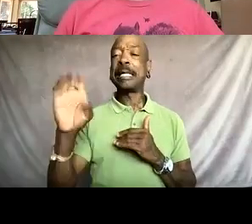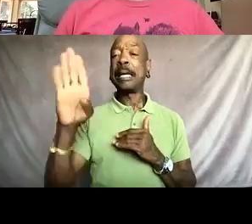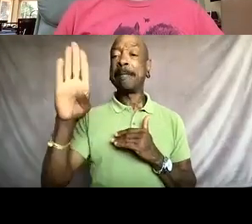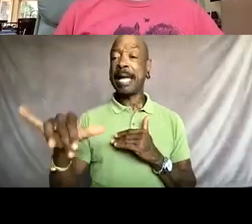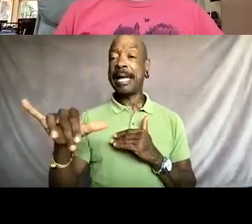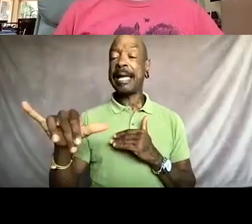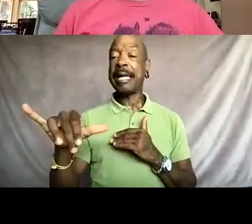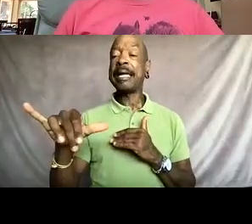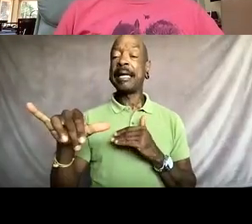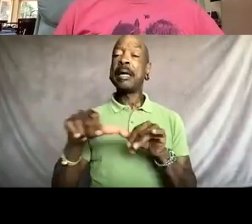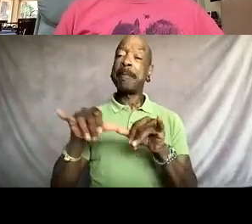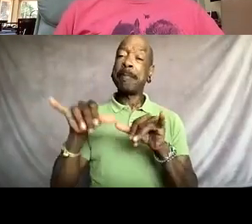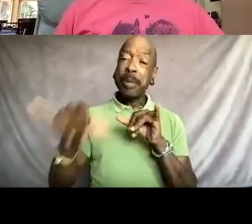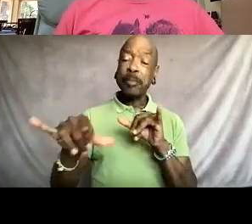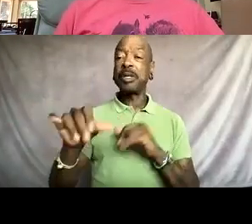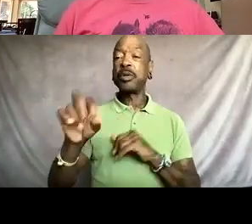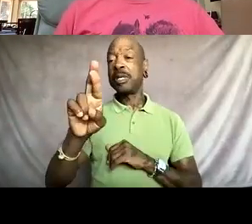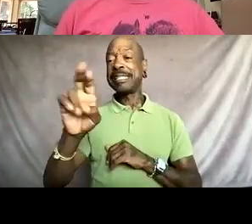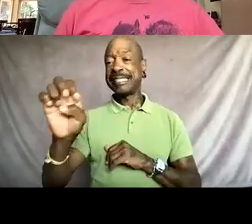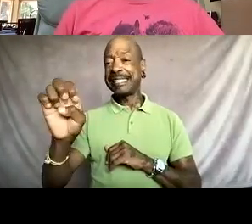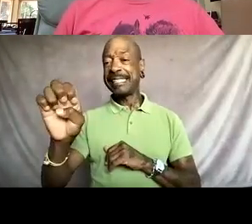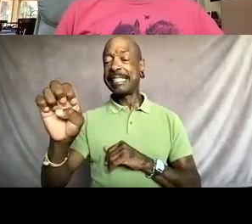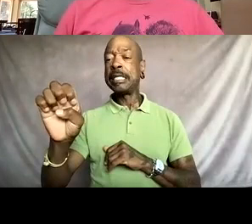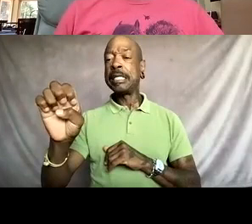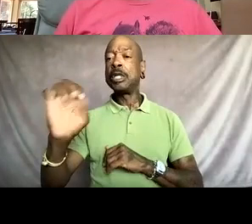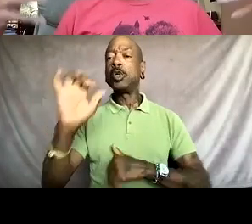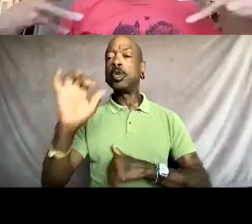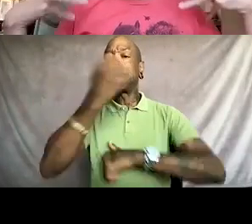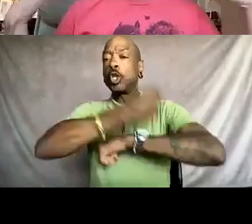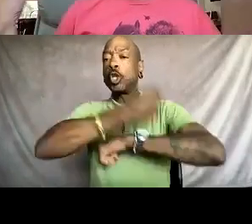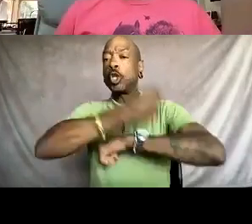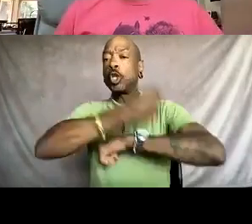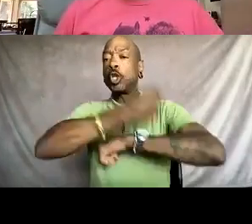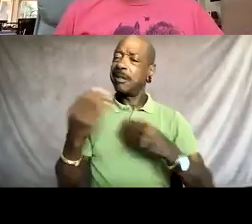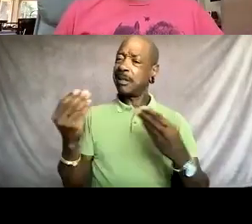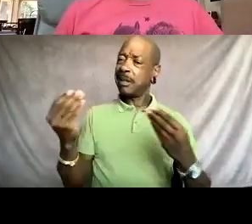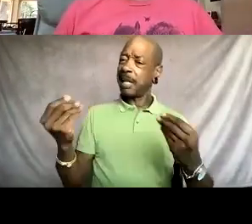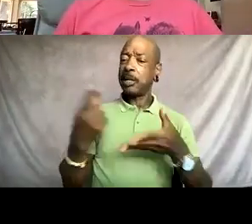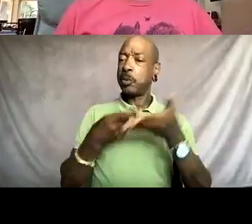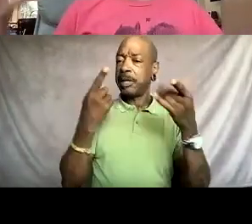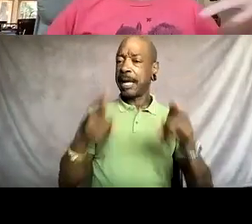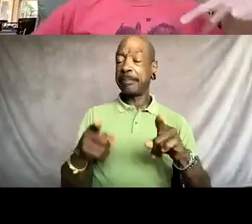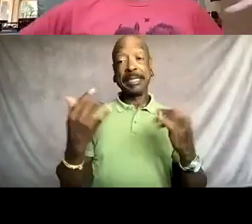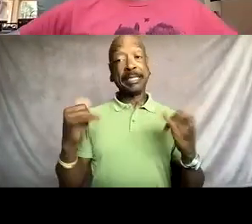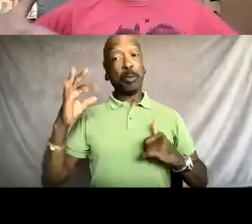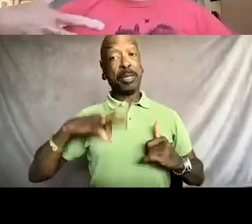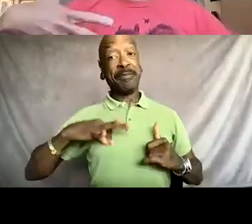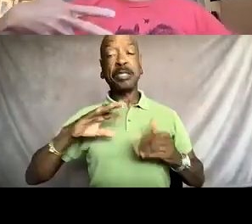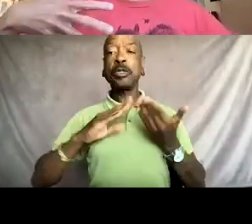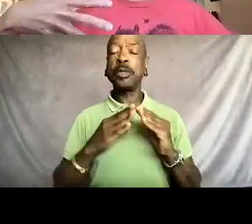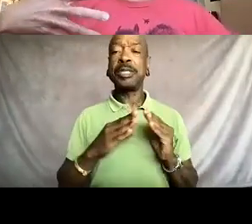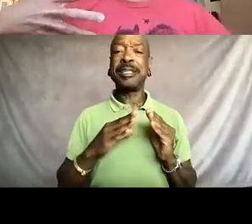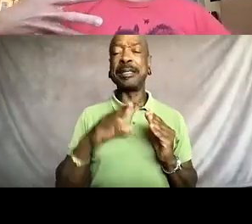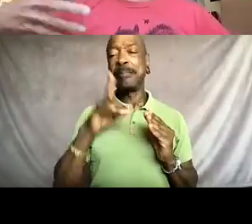Cooperative closes. What happens to all that land? Well, it still benefits to the community to the extent that the relationships